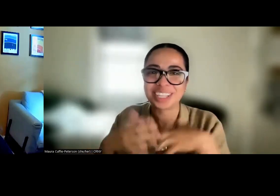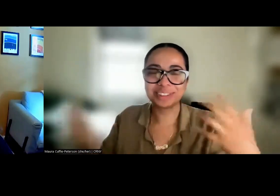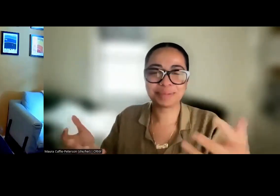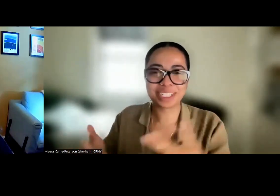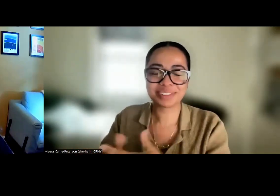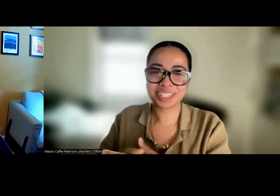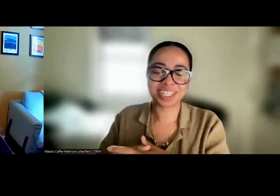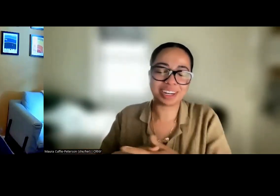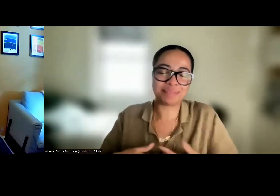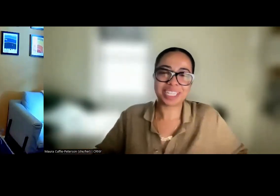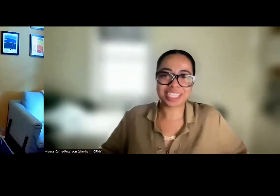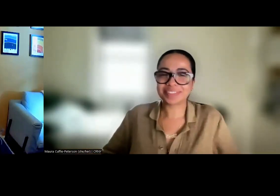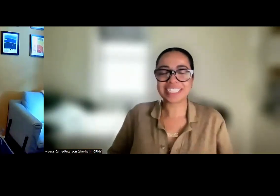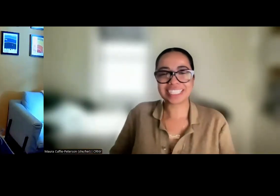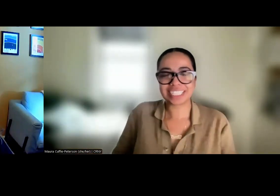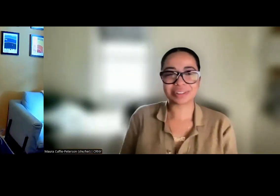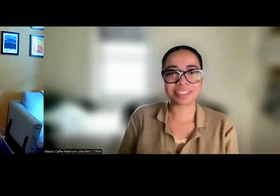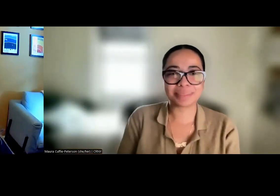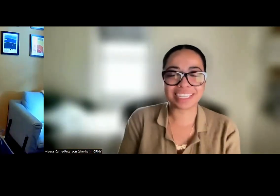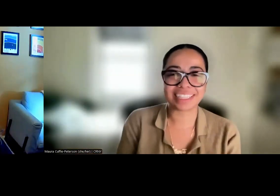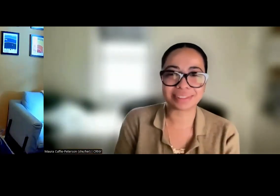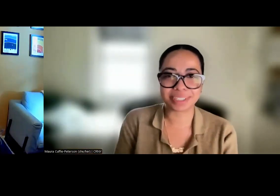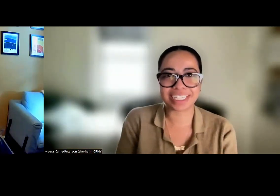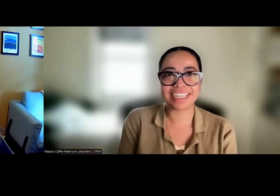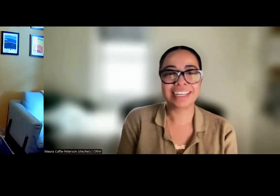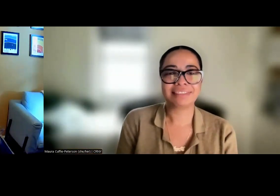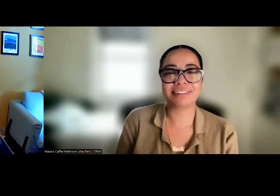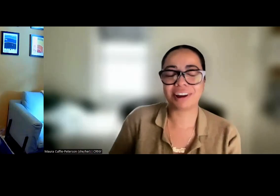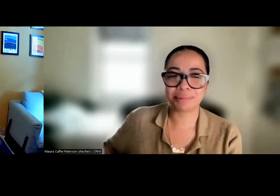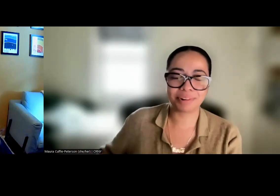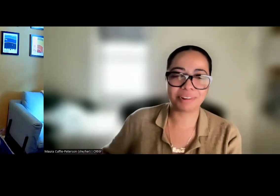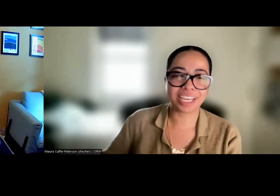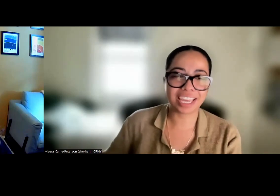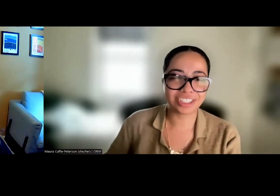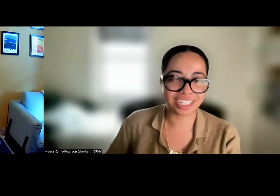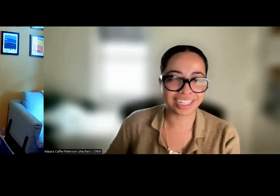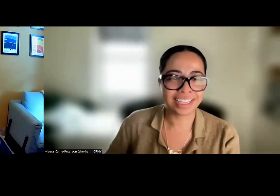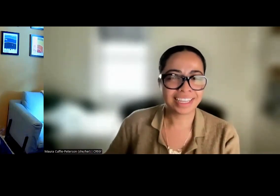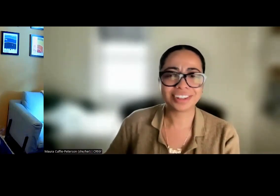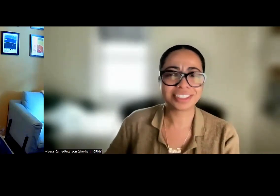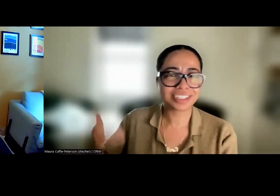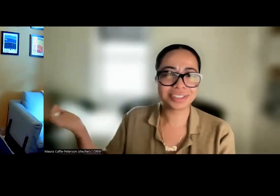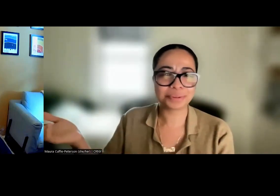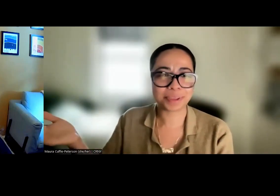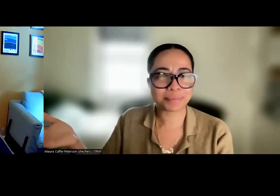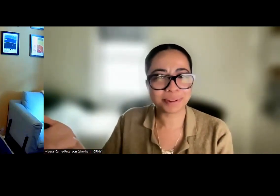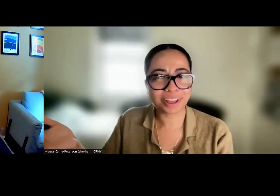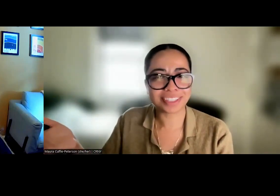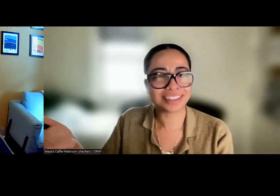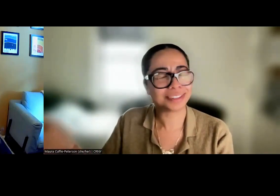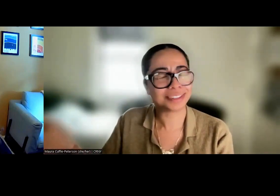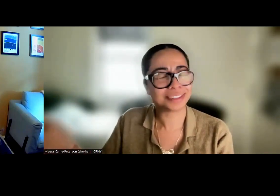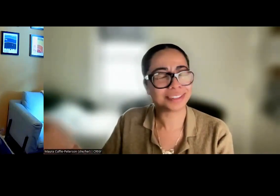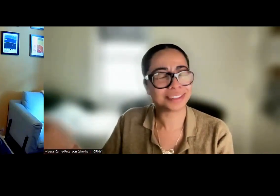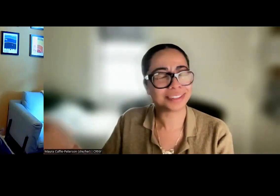thrilled. Thank you so much for making space and including me in this really phenomenal occasion. There's 62 people on